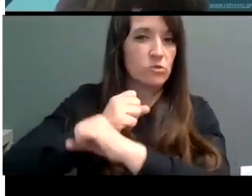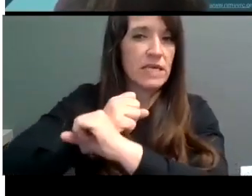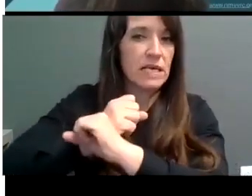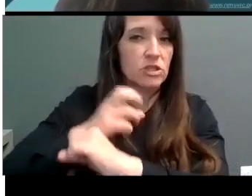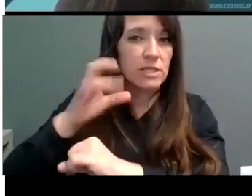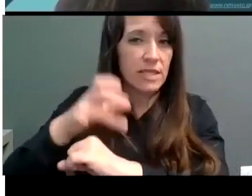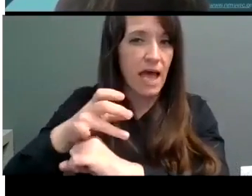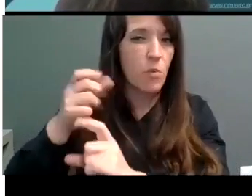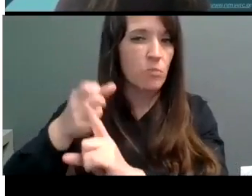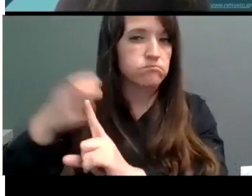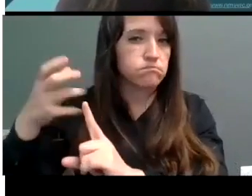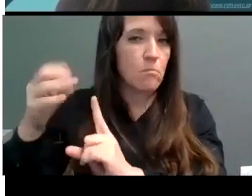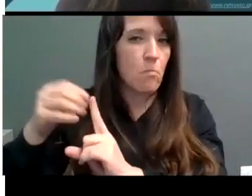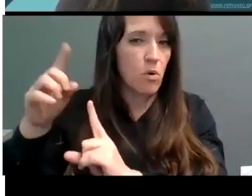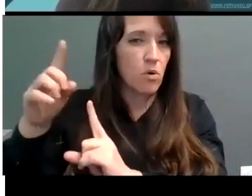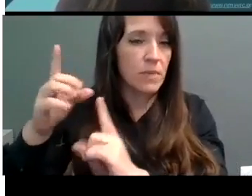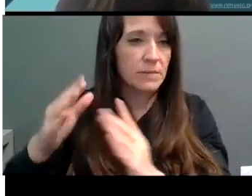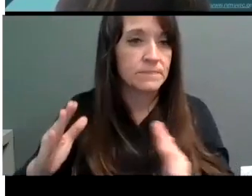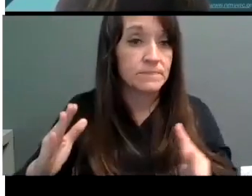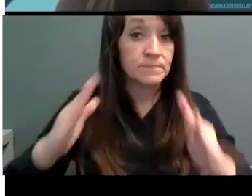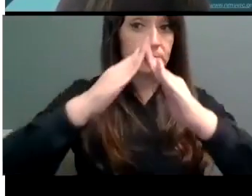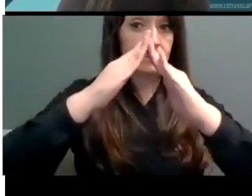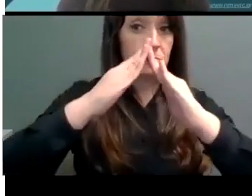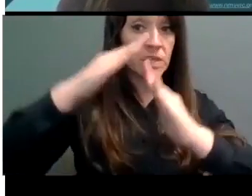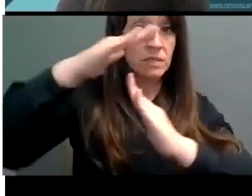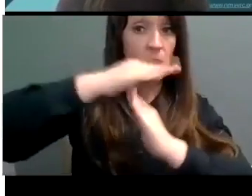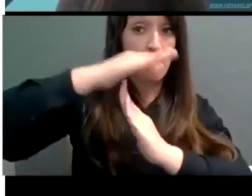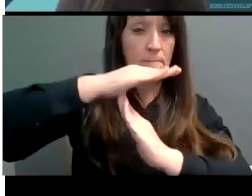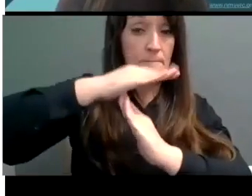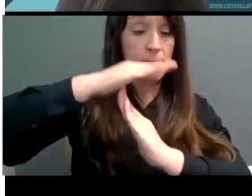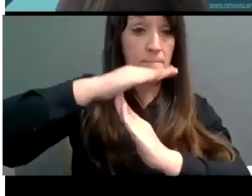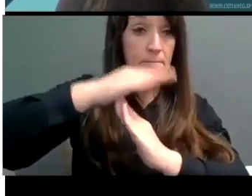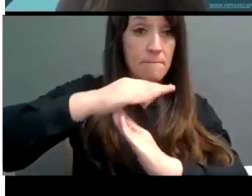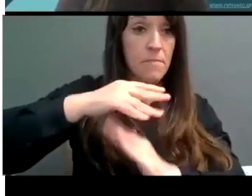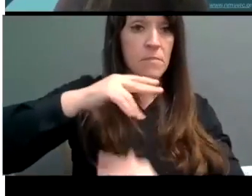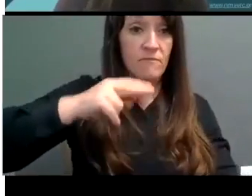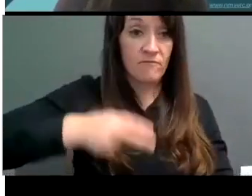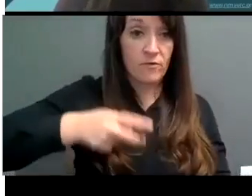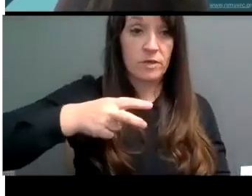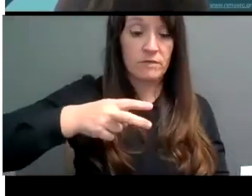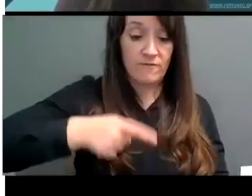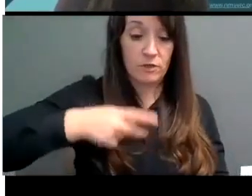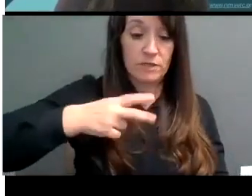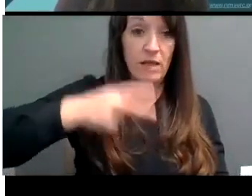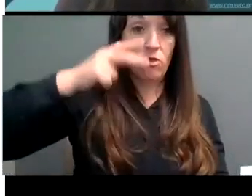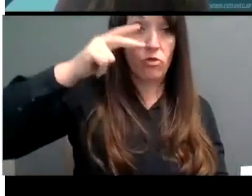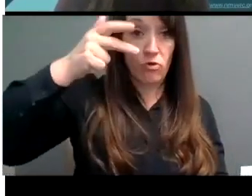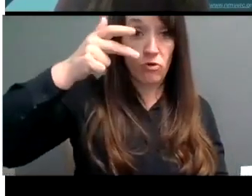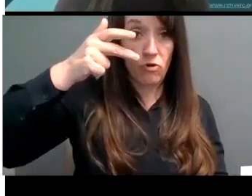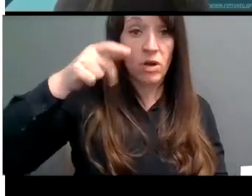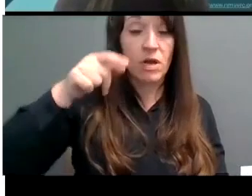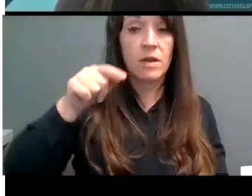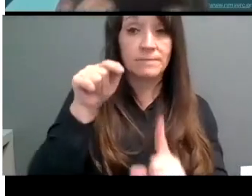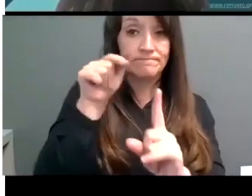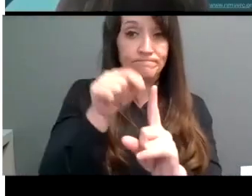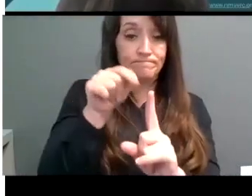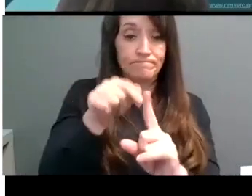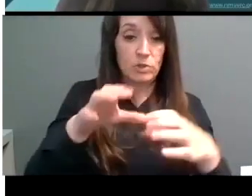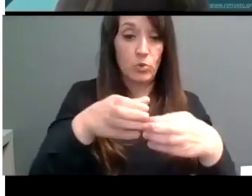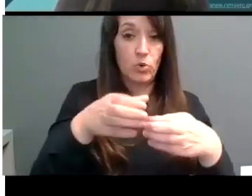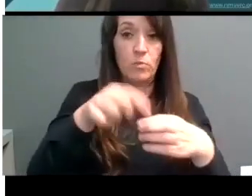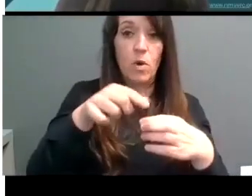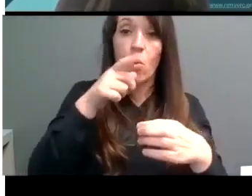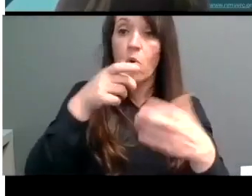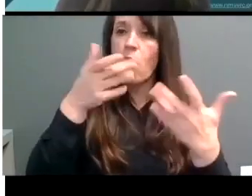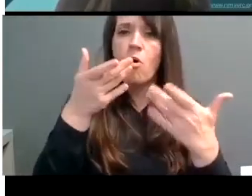of the triangle, these are interventions for people with trauma-related mental health problems. So as Alyssa